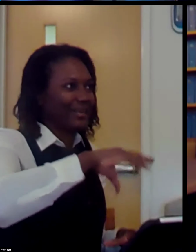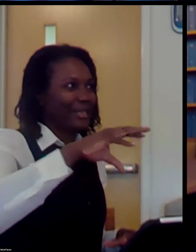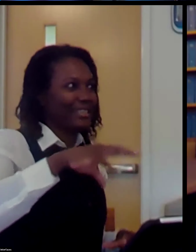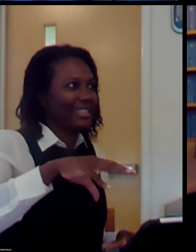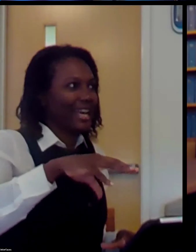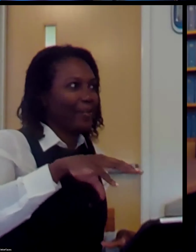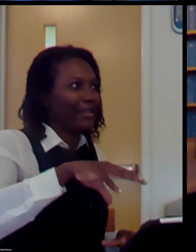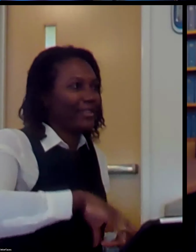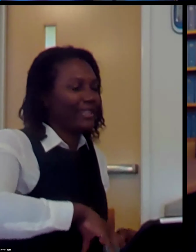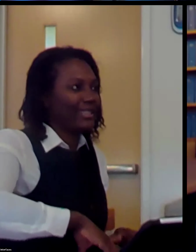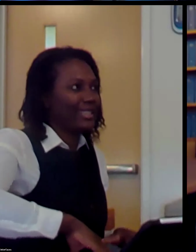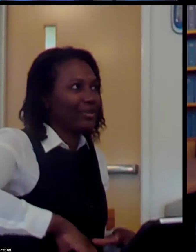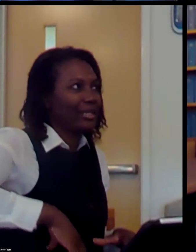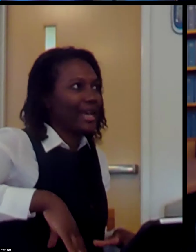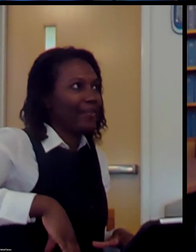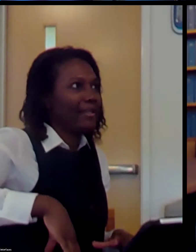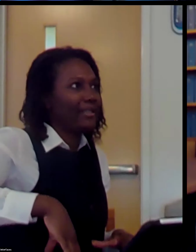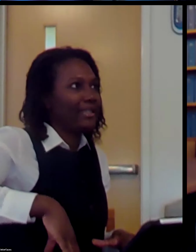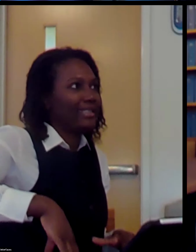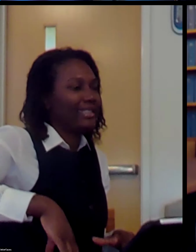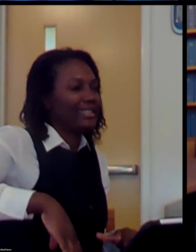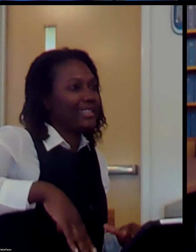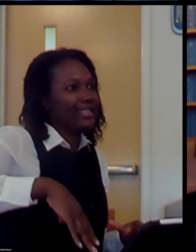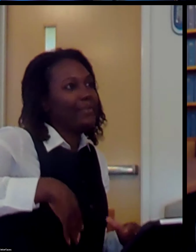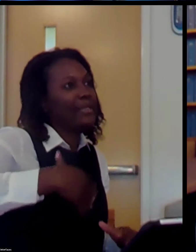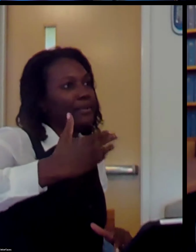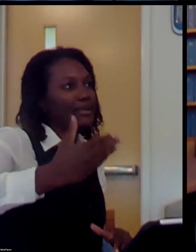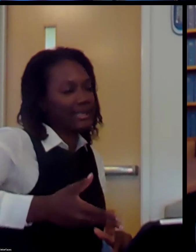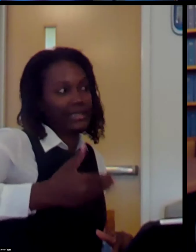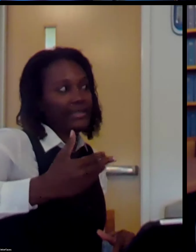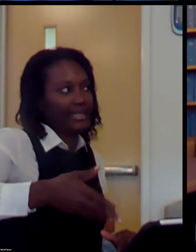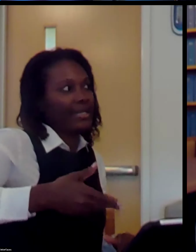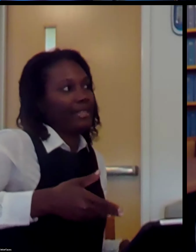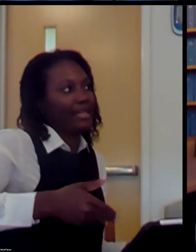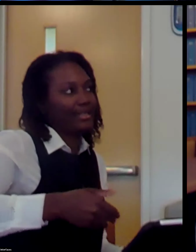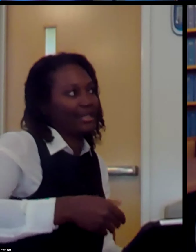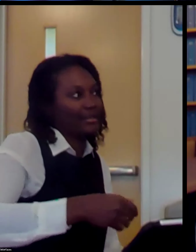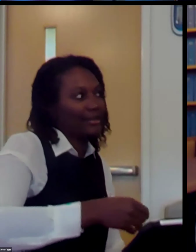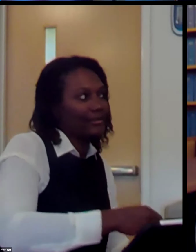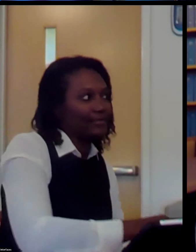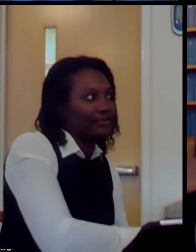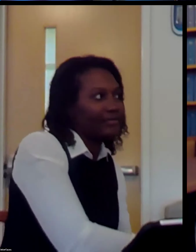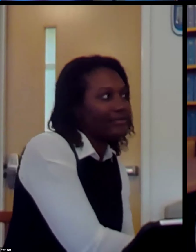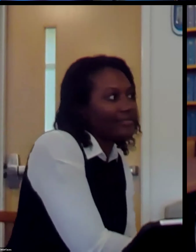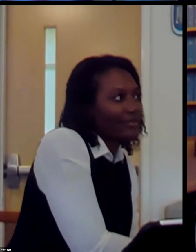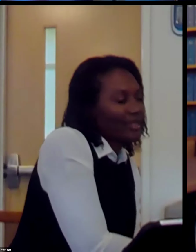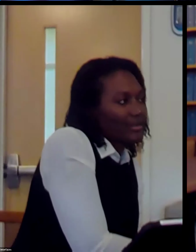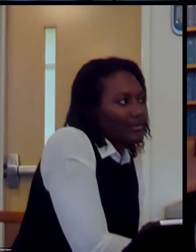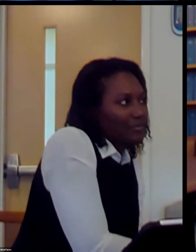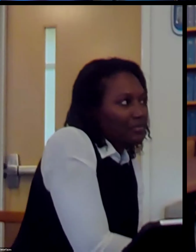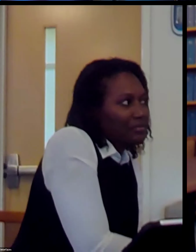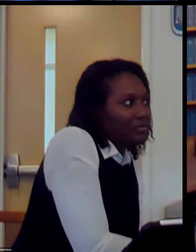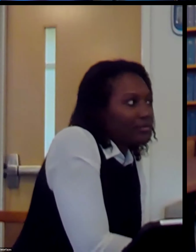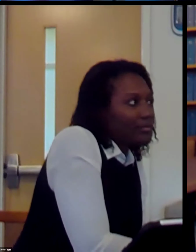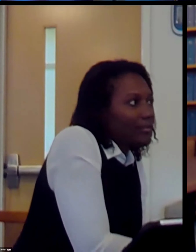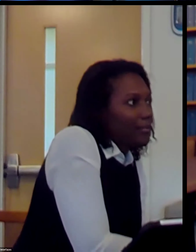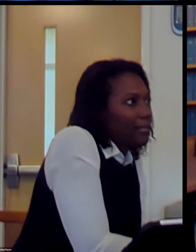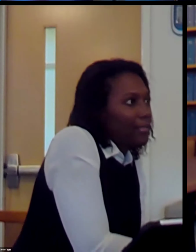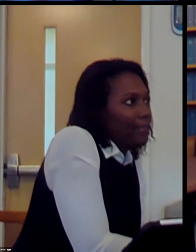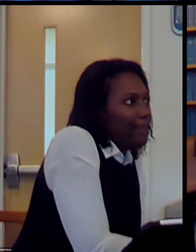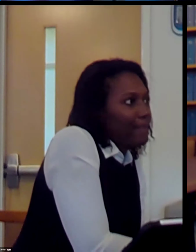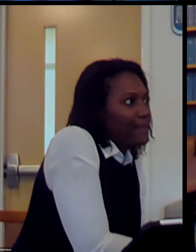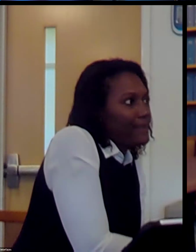is what I expected to happen, and this is like what happened, and like people will still accept that. Like, Also, I mean, I would feel like they would want